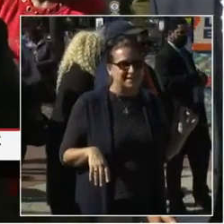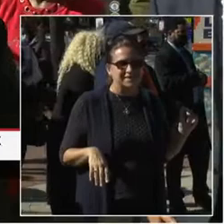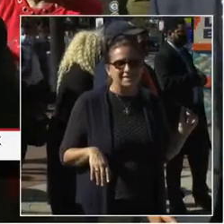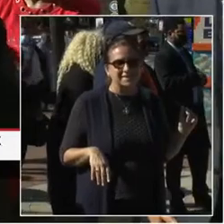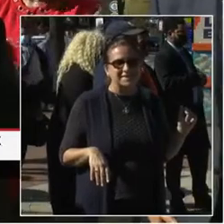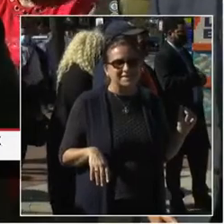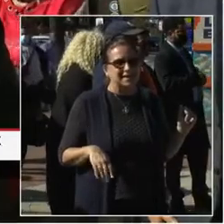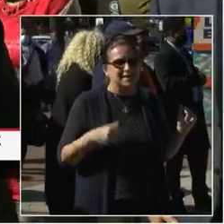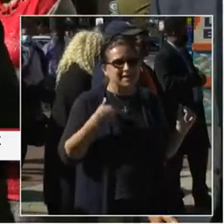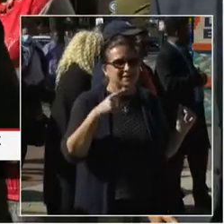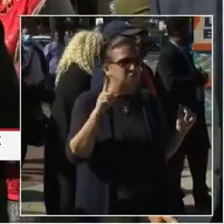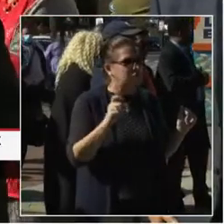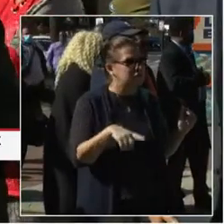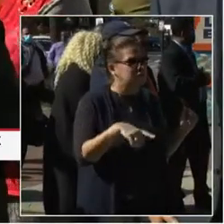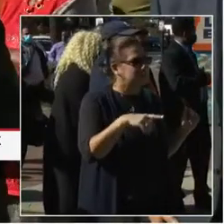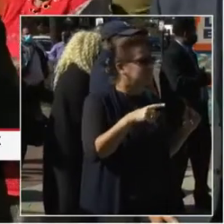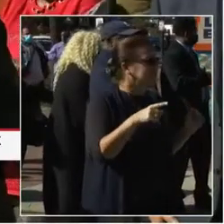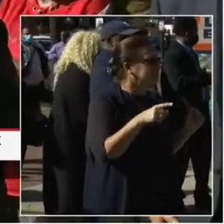Mayor.